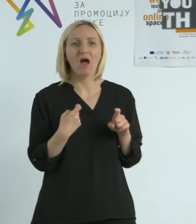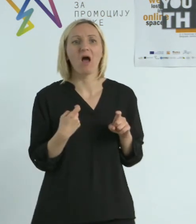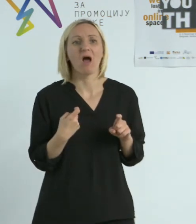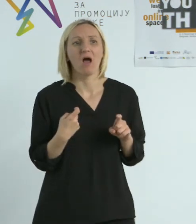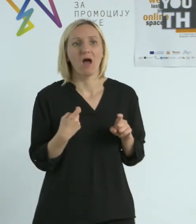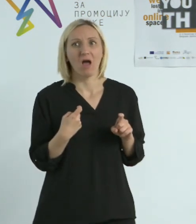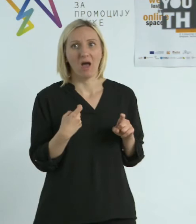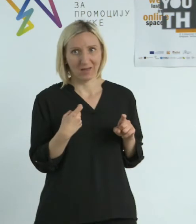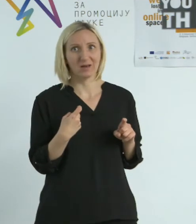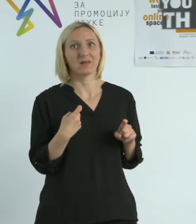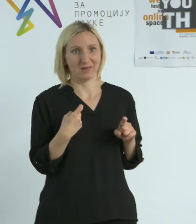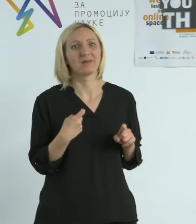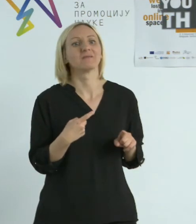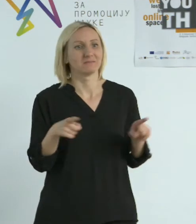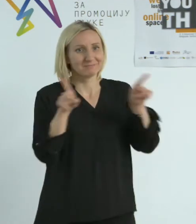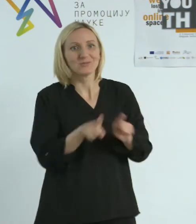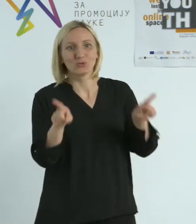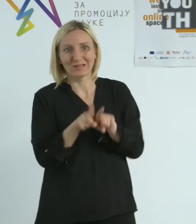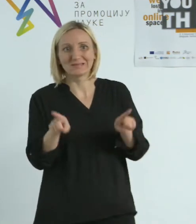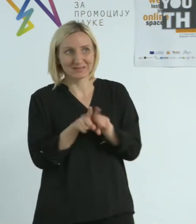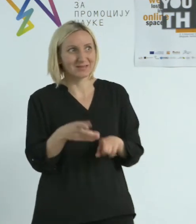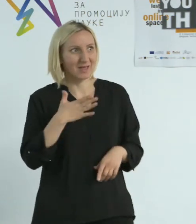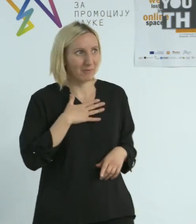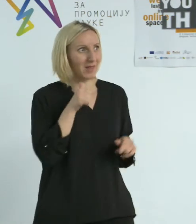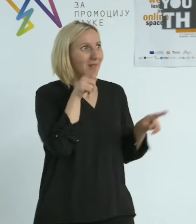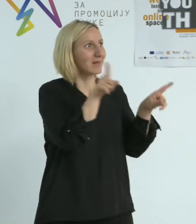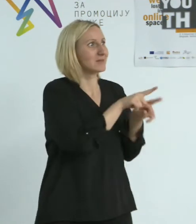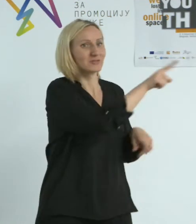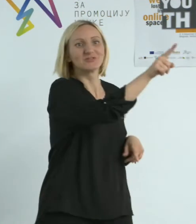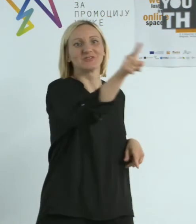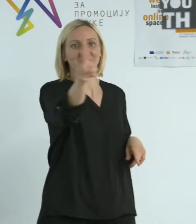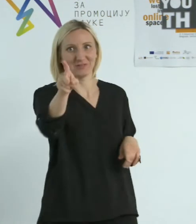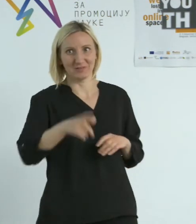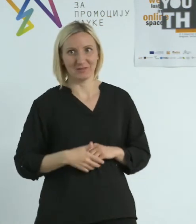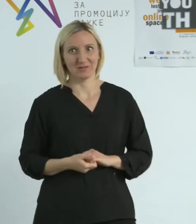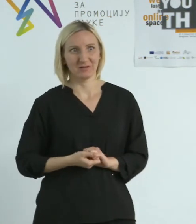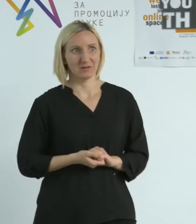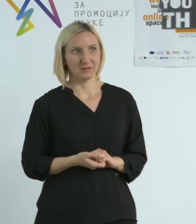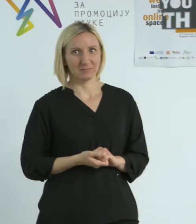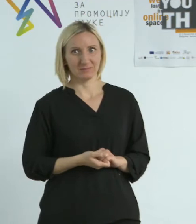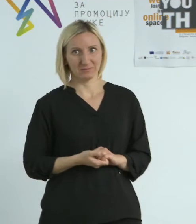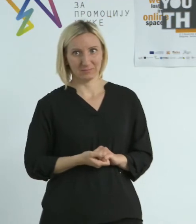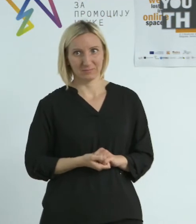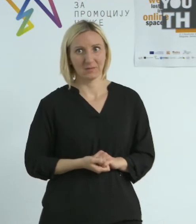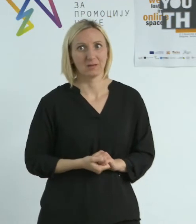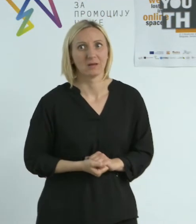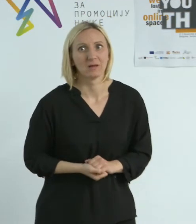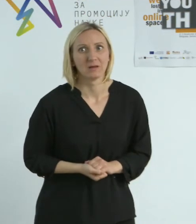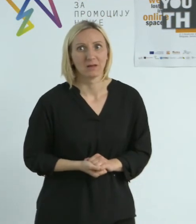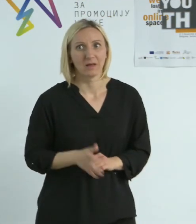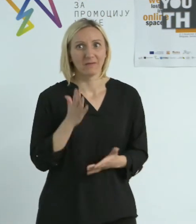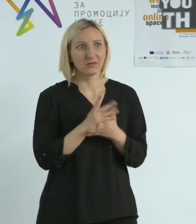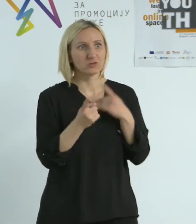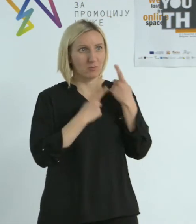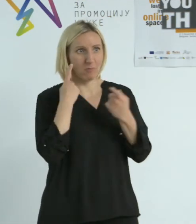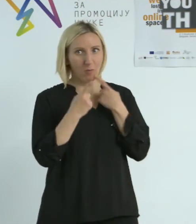are coming back or are same like from the people previously being here, or that they were mentioned